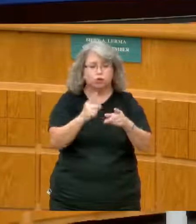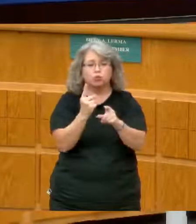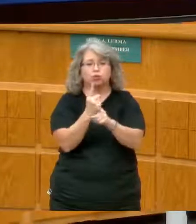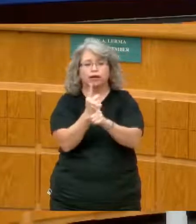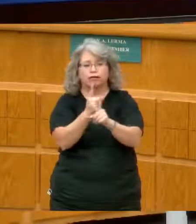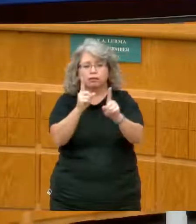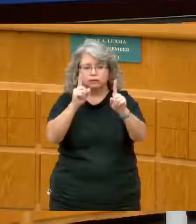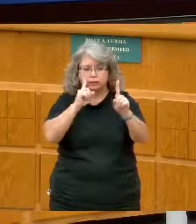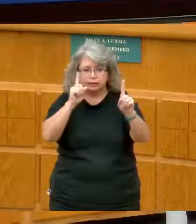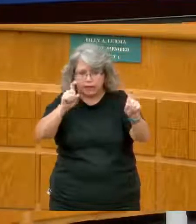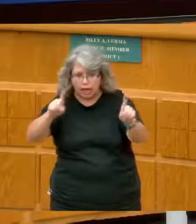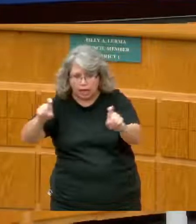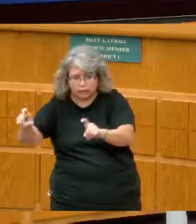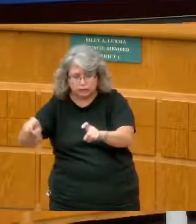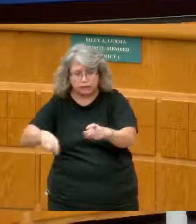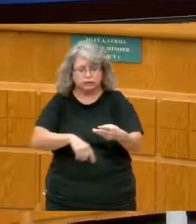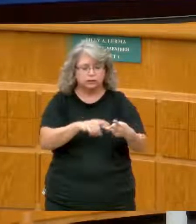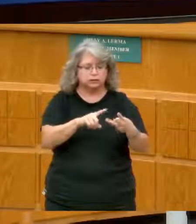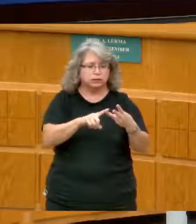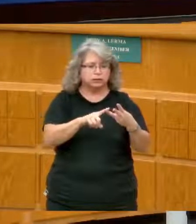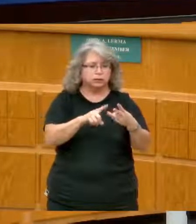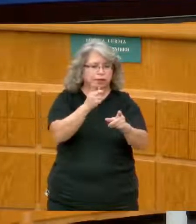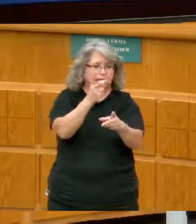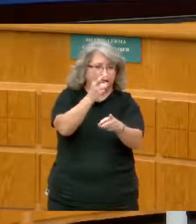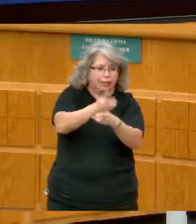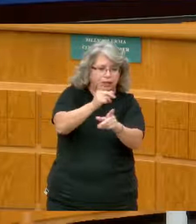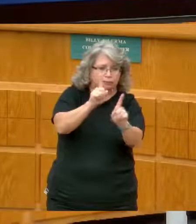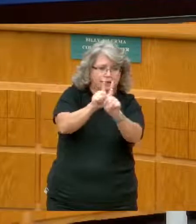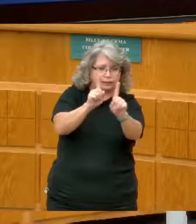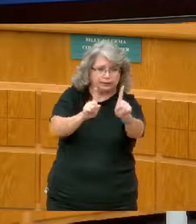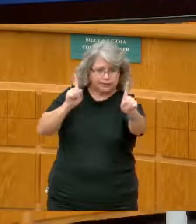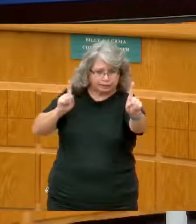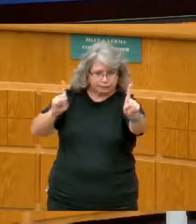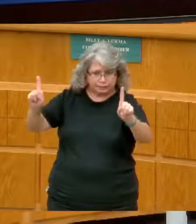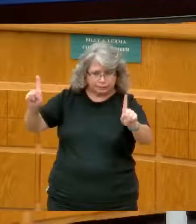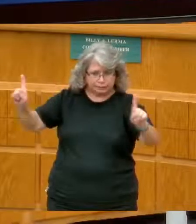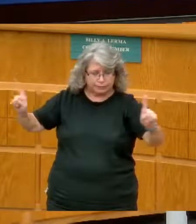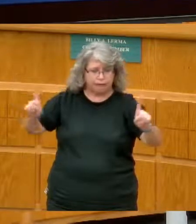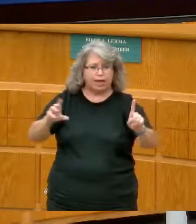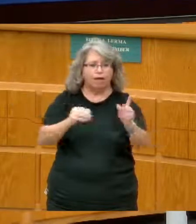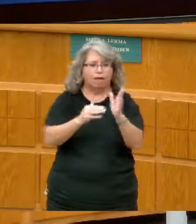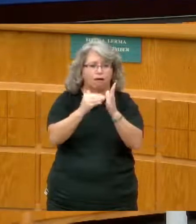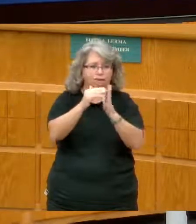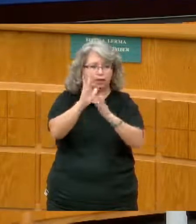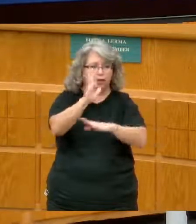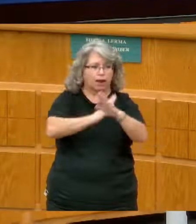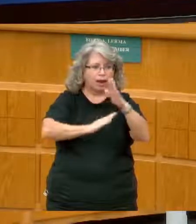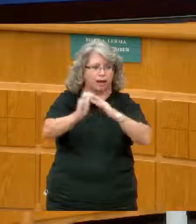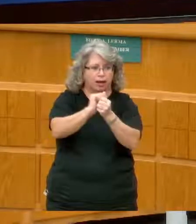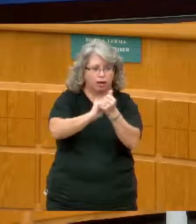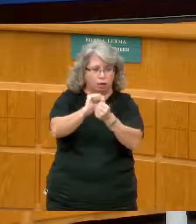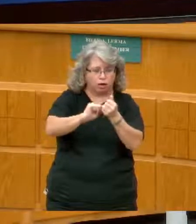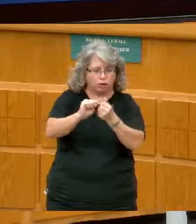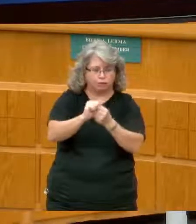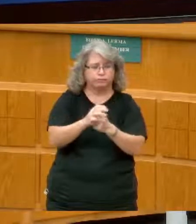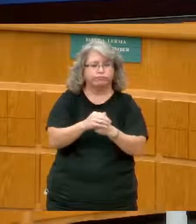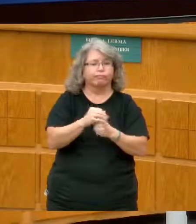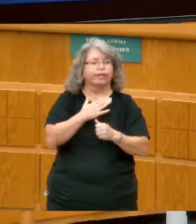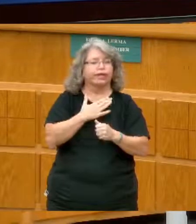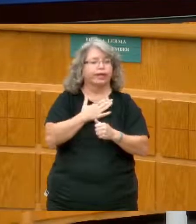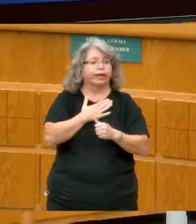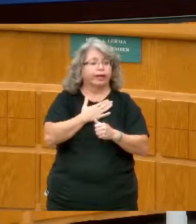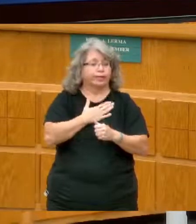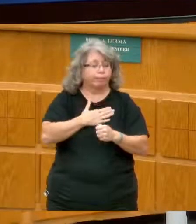testing, social distancing, and frequent hand washing, and most especially to please stay home when